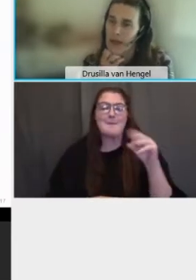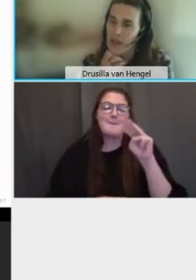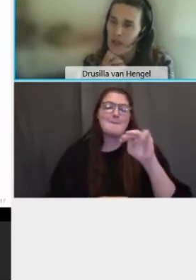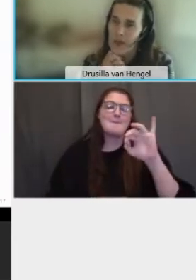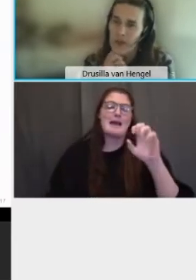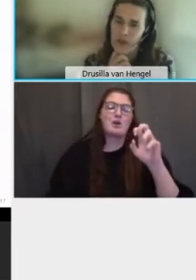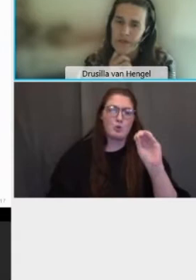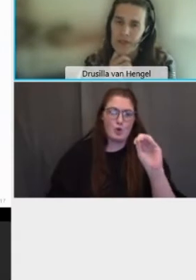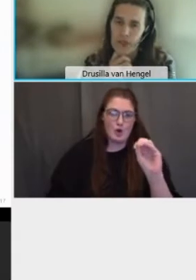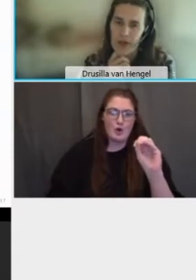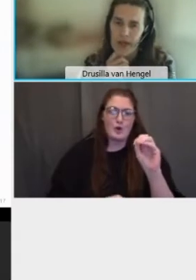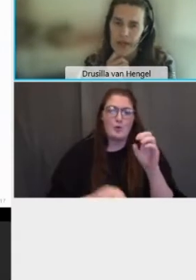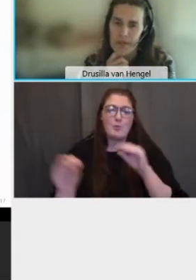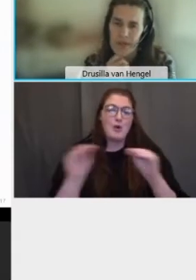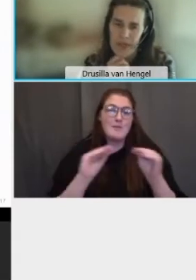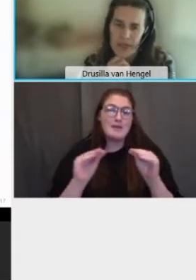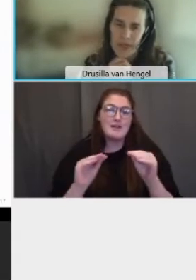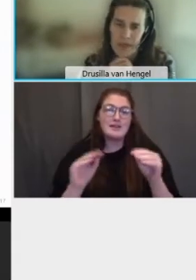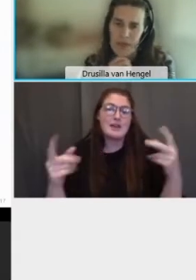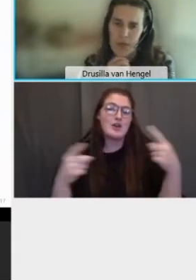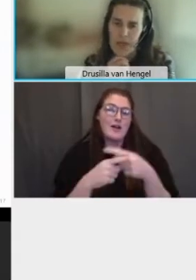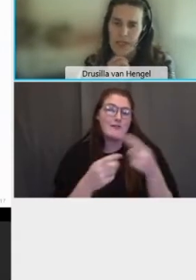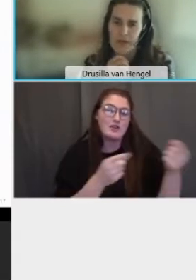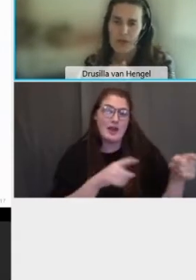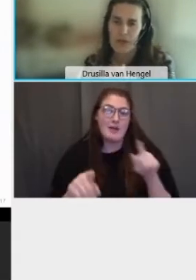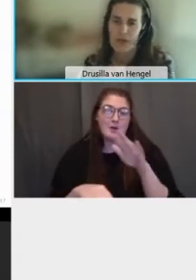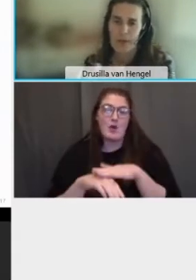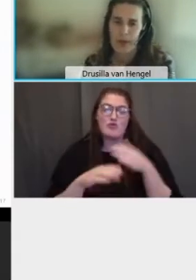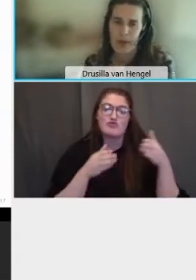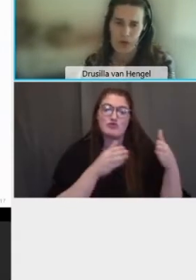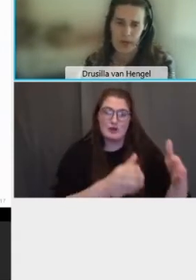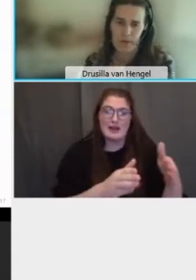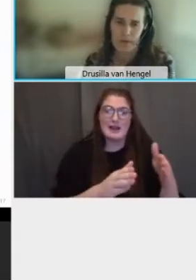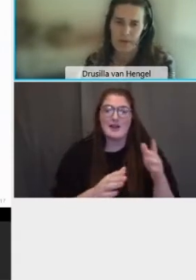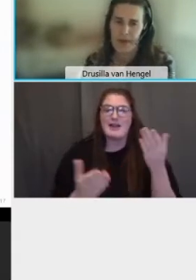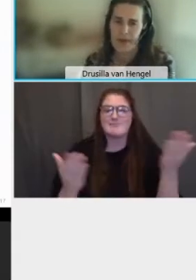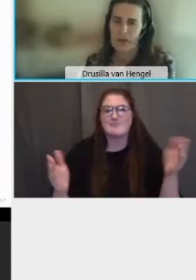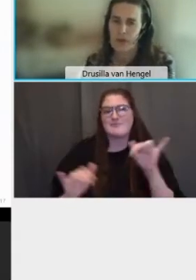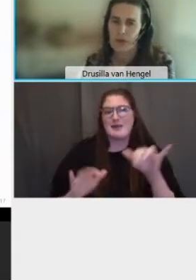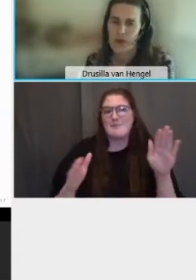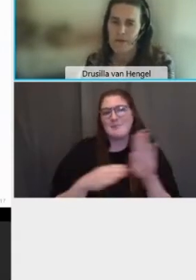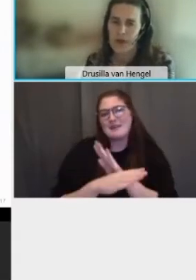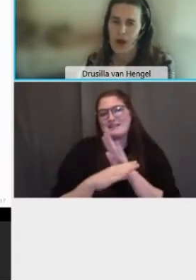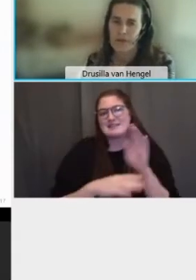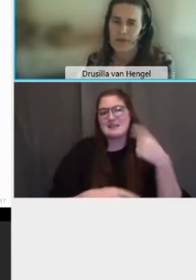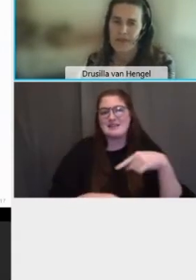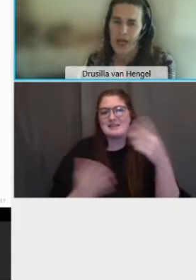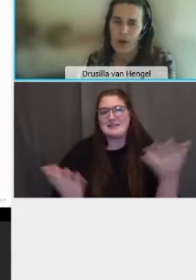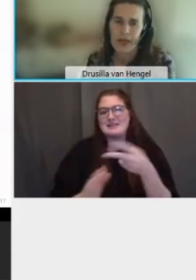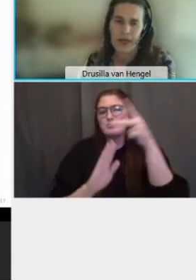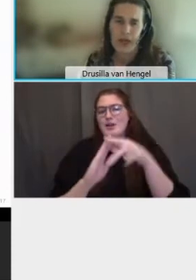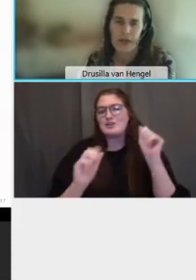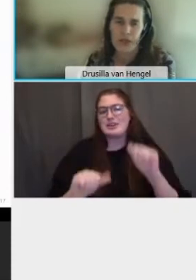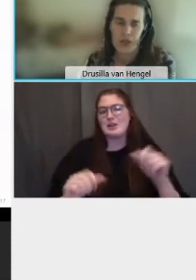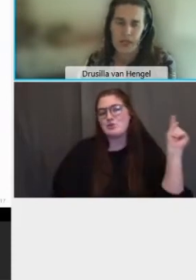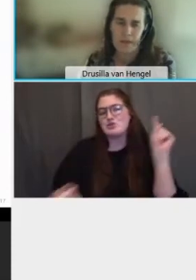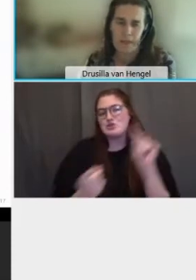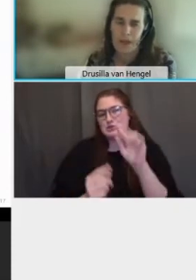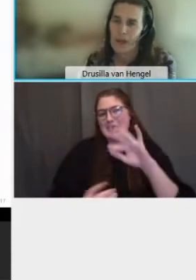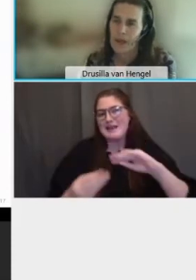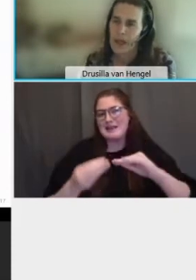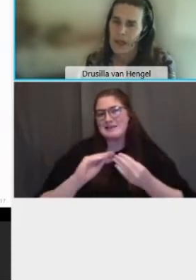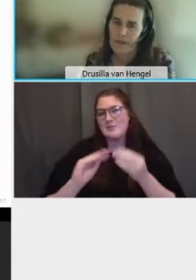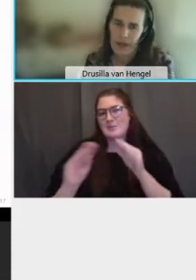occurring on the National Park Service trail. It's busy, and this project can reduce that by moving bicycle through traffic off of the sidewalk and onto the